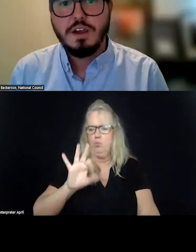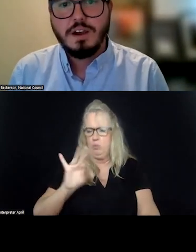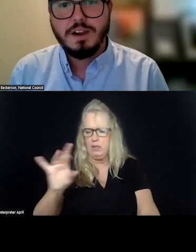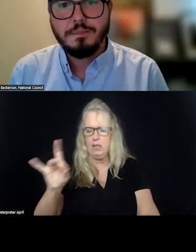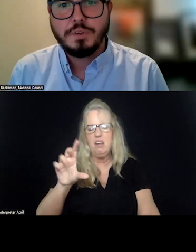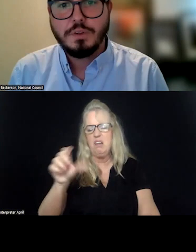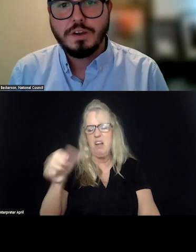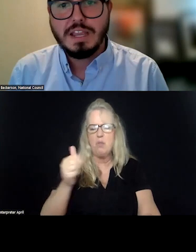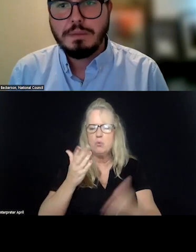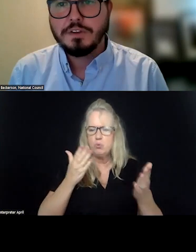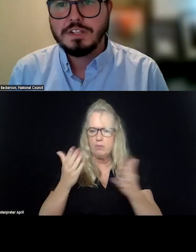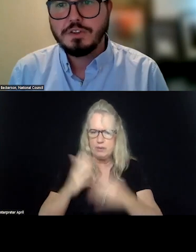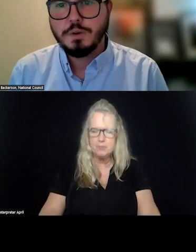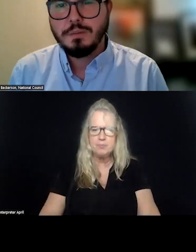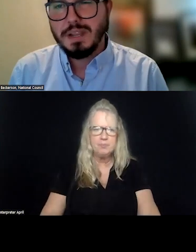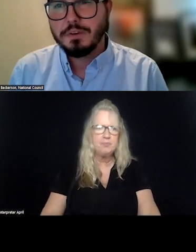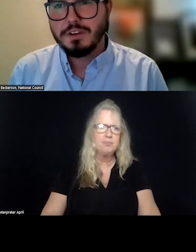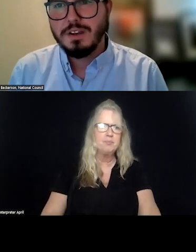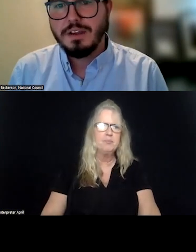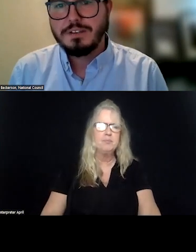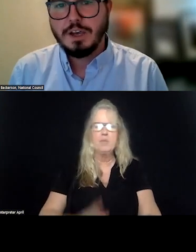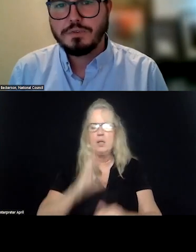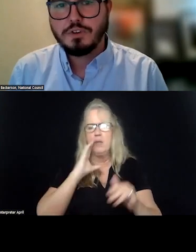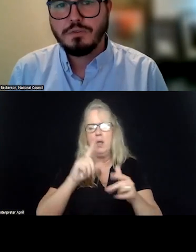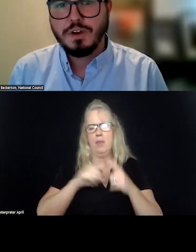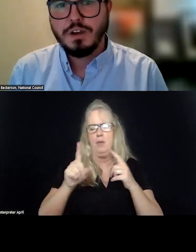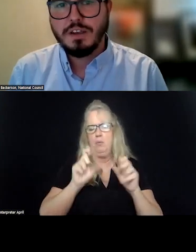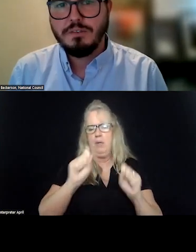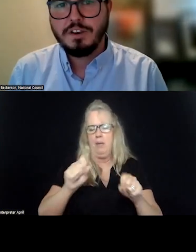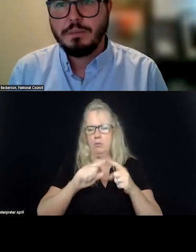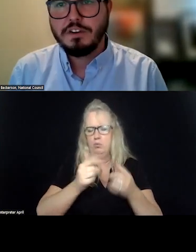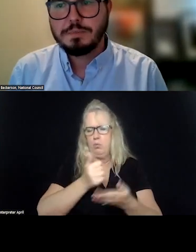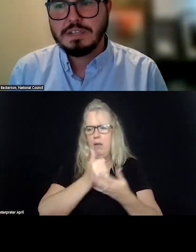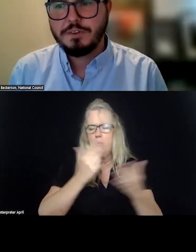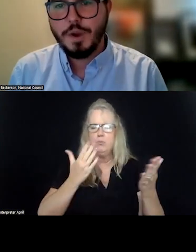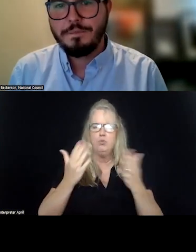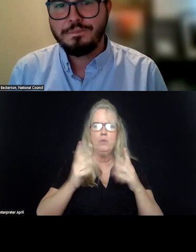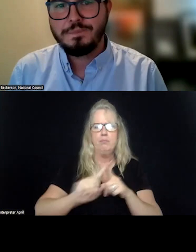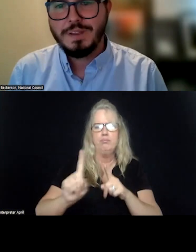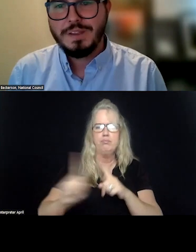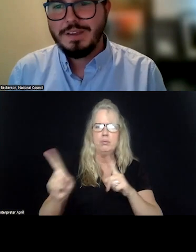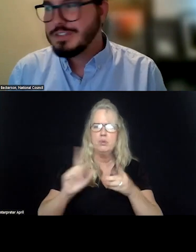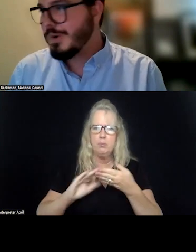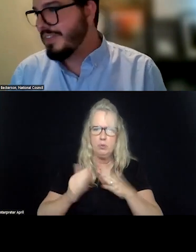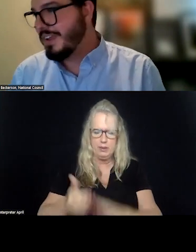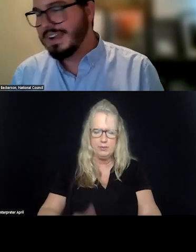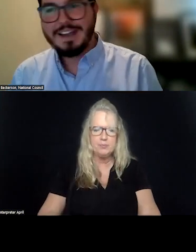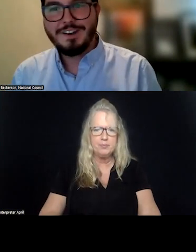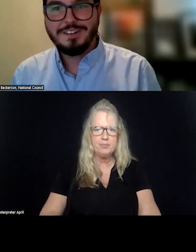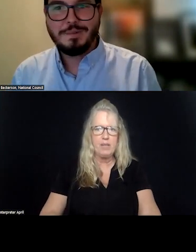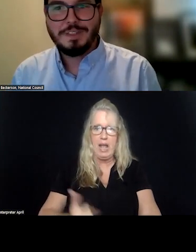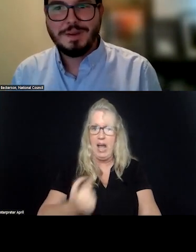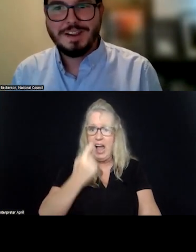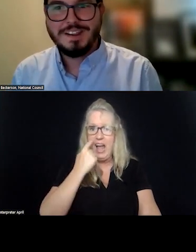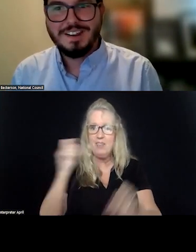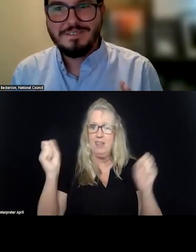services can be built into it and be able to help serve in a very community specific way. So I think I got it all